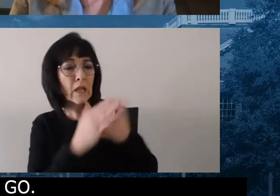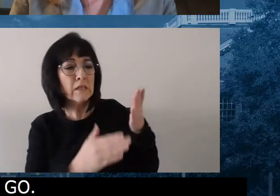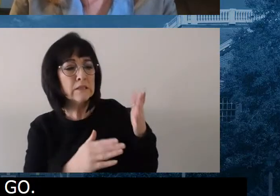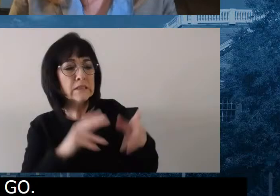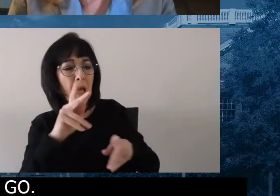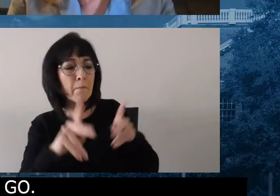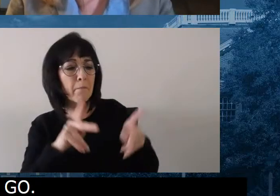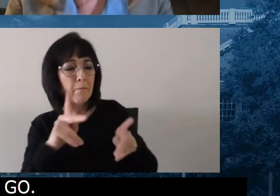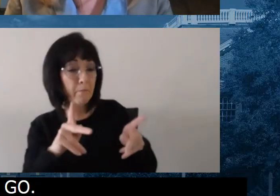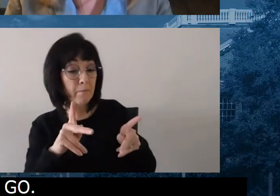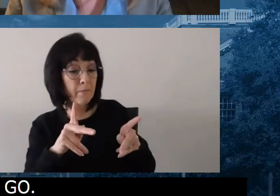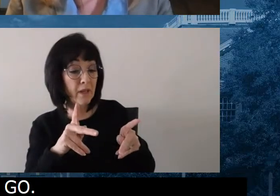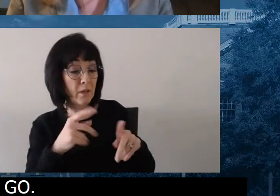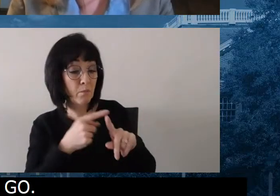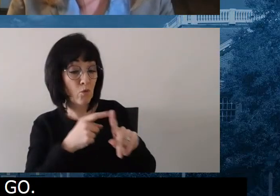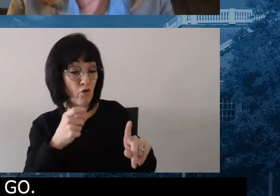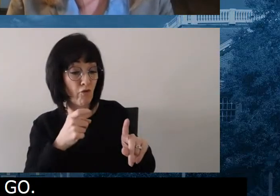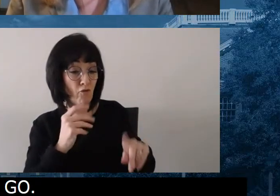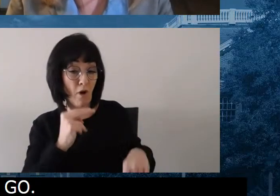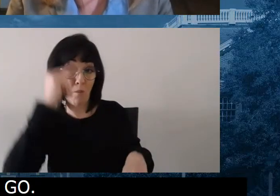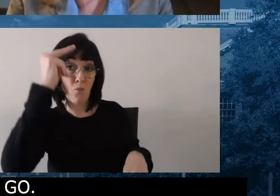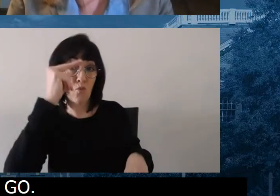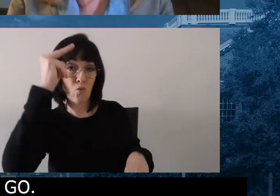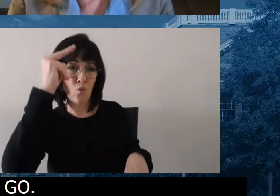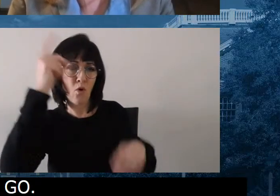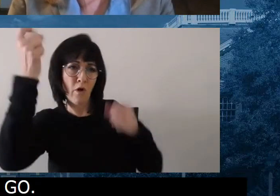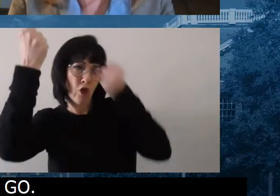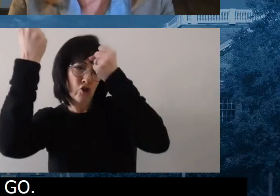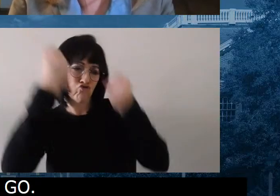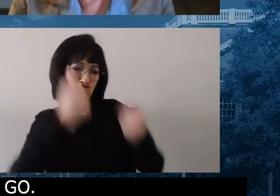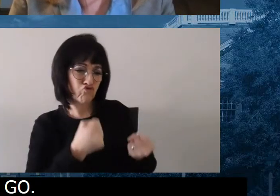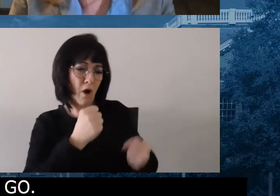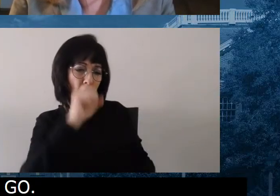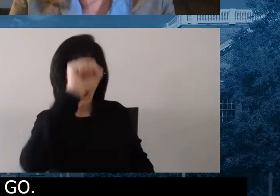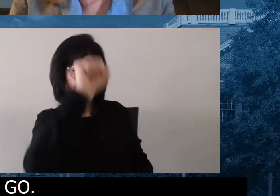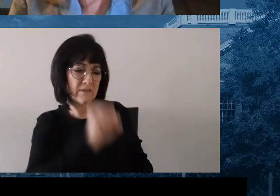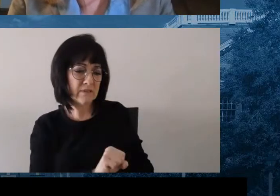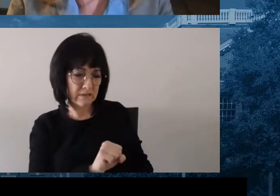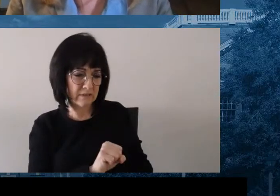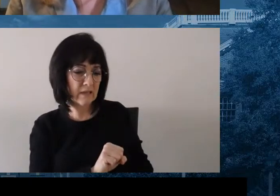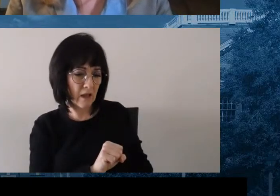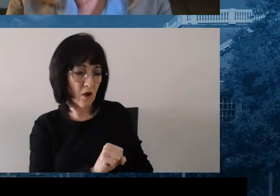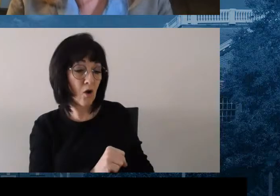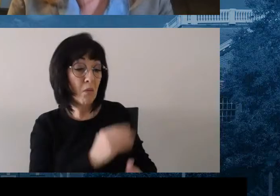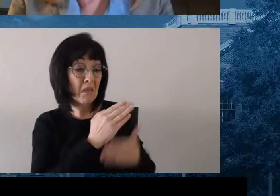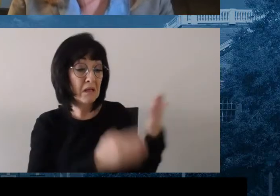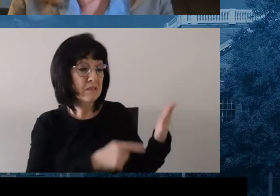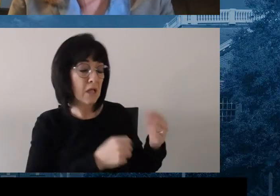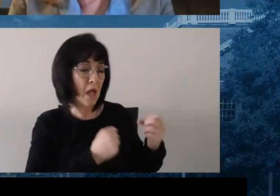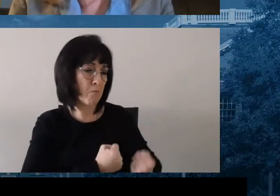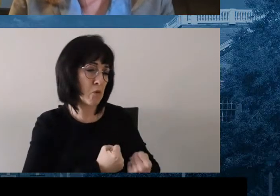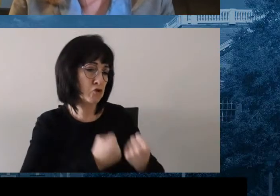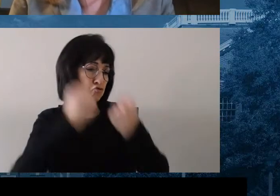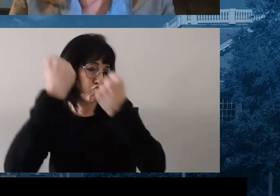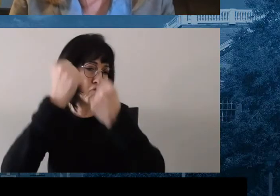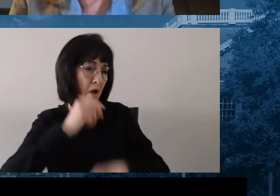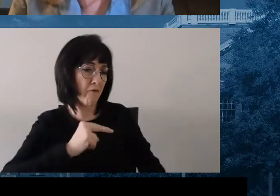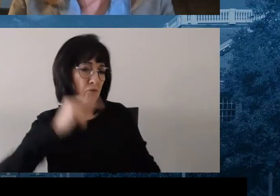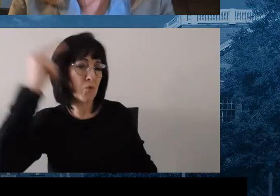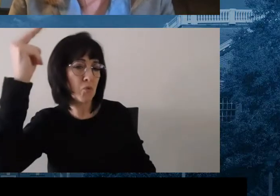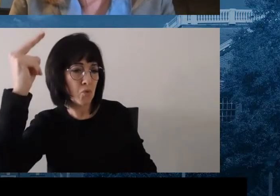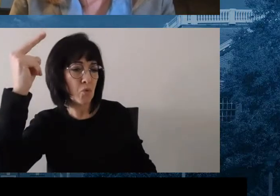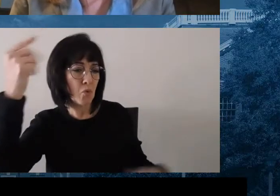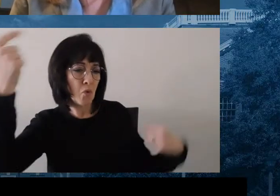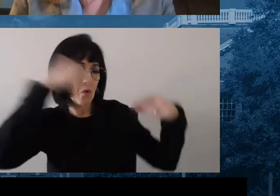but maybe it's happening going from places southern, more northern. Is that something that you've heard, that people are